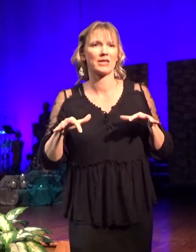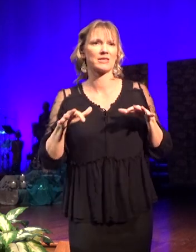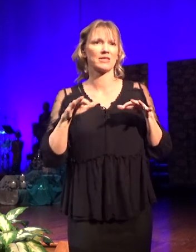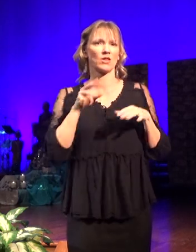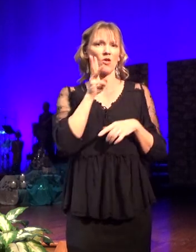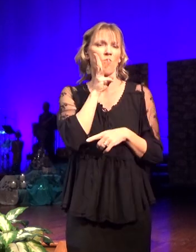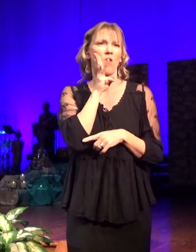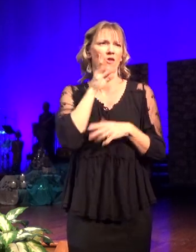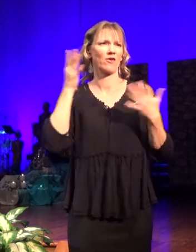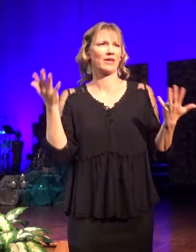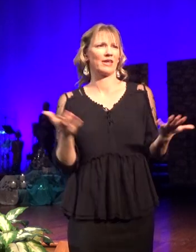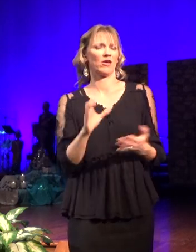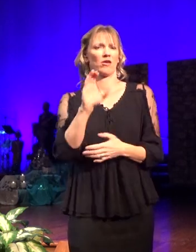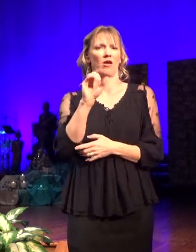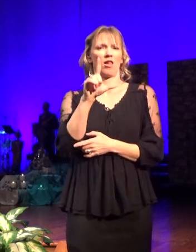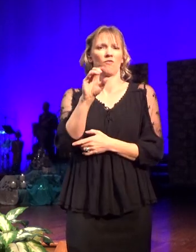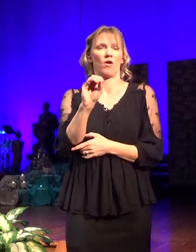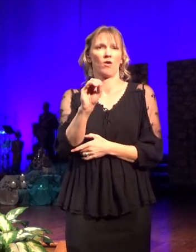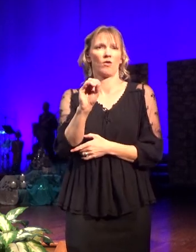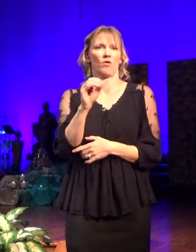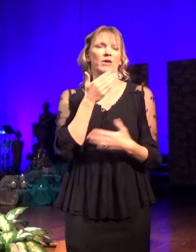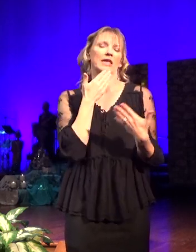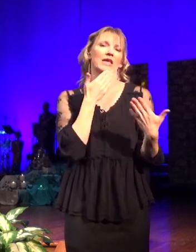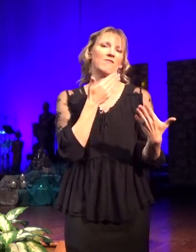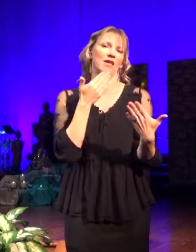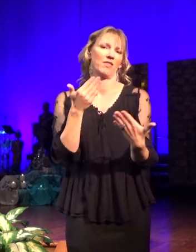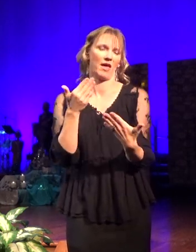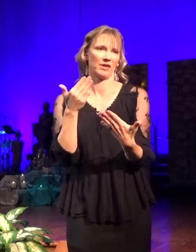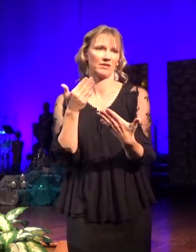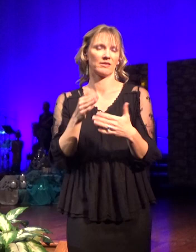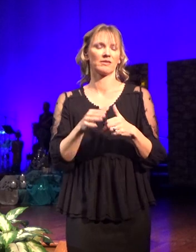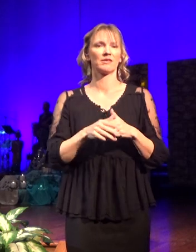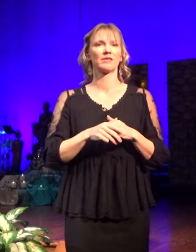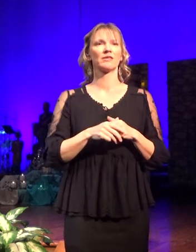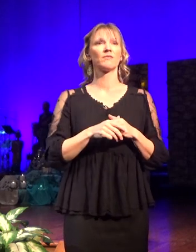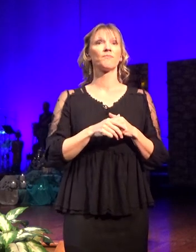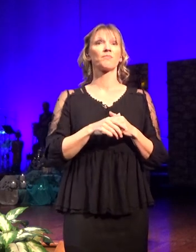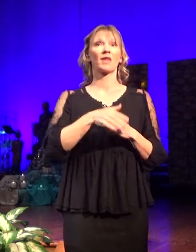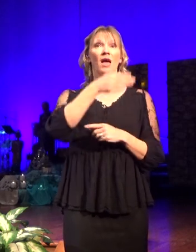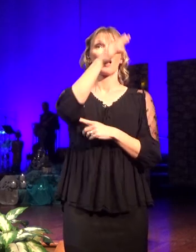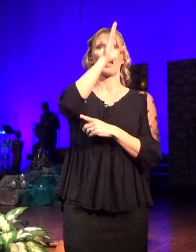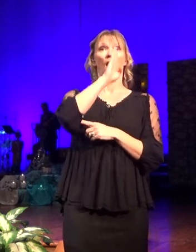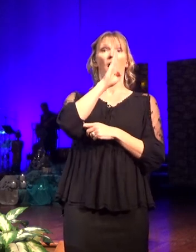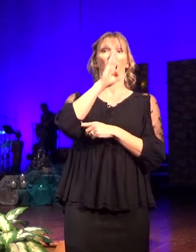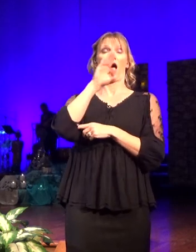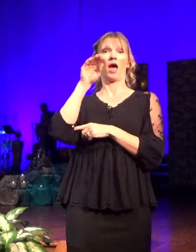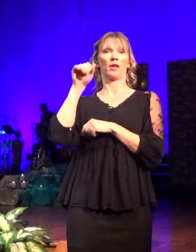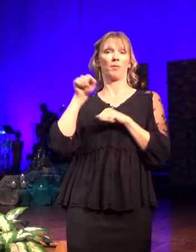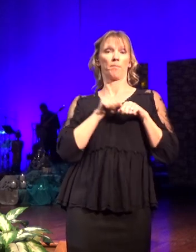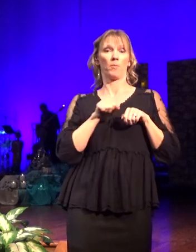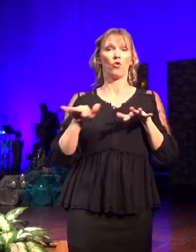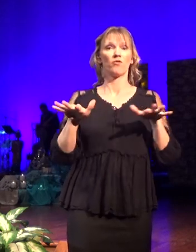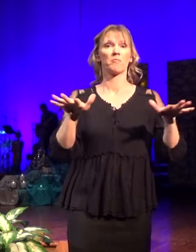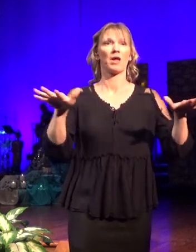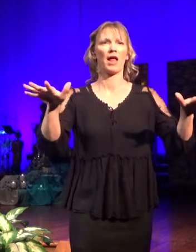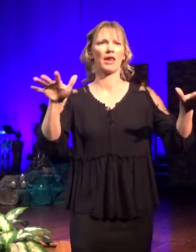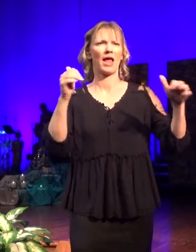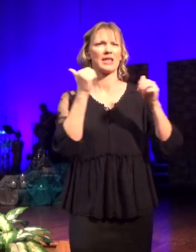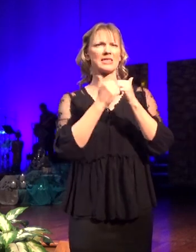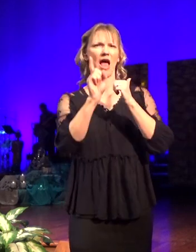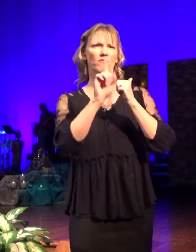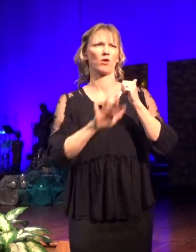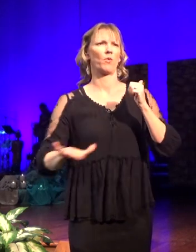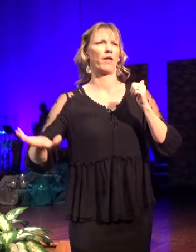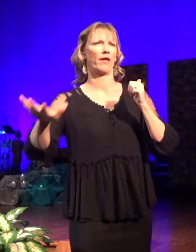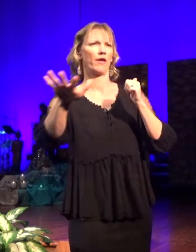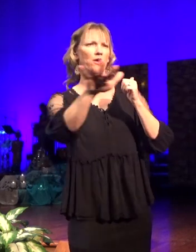giving thanks. So the movement of God is everywhere present. And I just acknowledge that. And